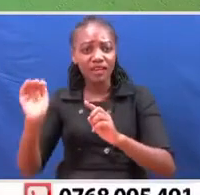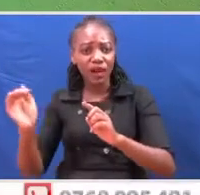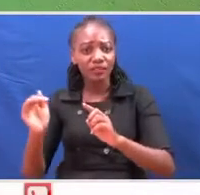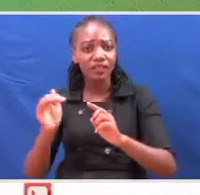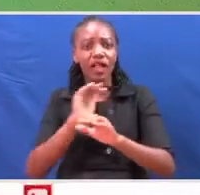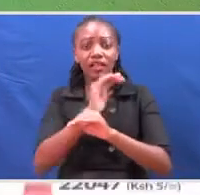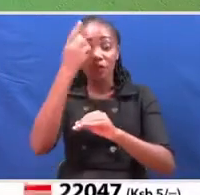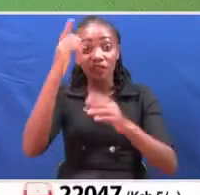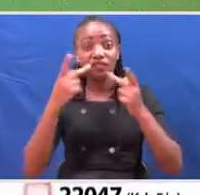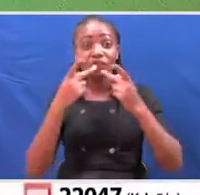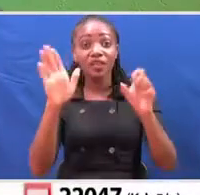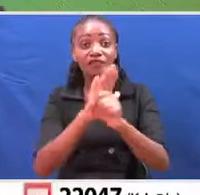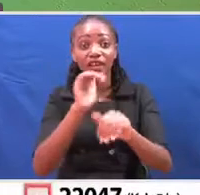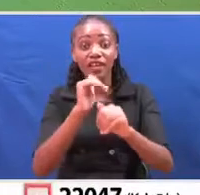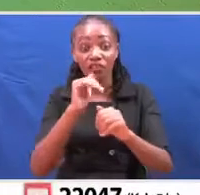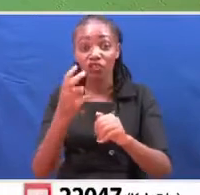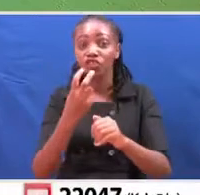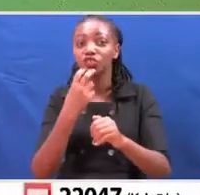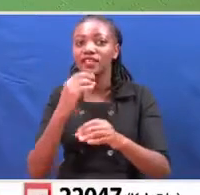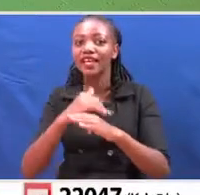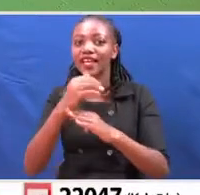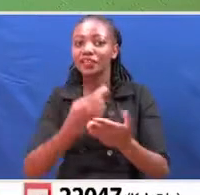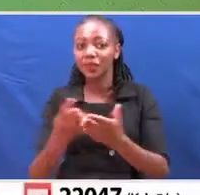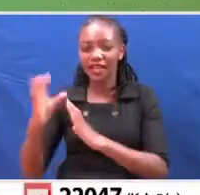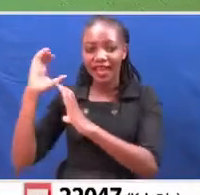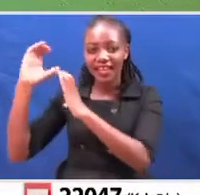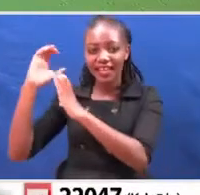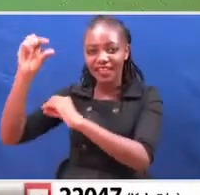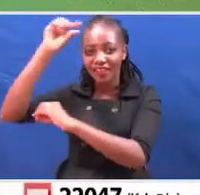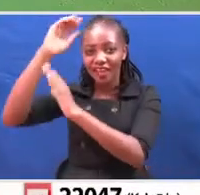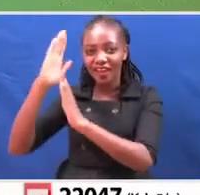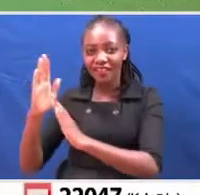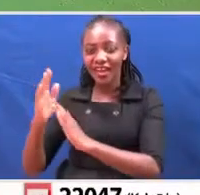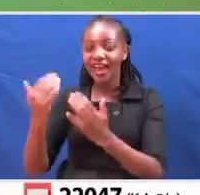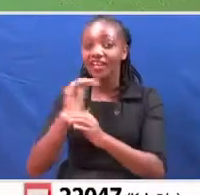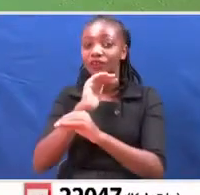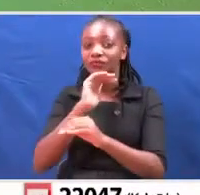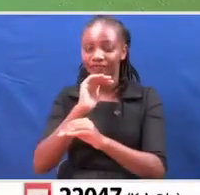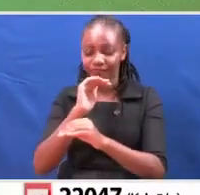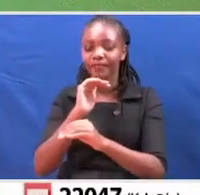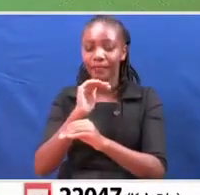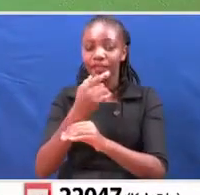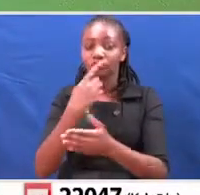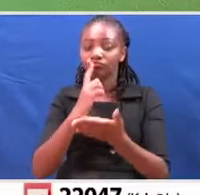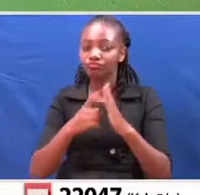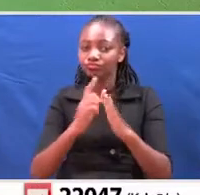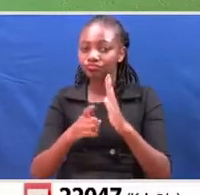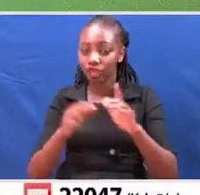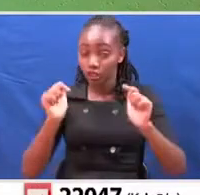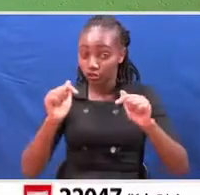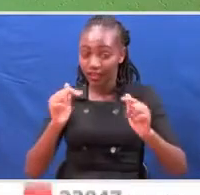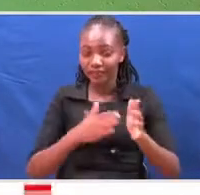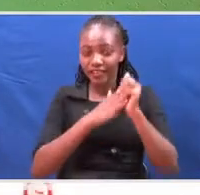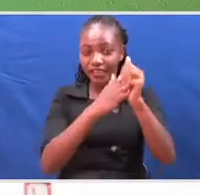peaceful election come Tuesday next week. Kilifi Governor Amason Kingi and Likoni Member of Parliament Mishi Mboko today led